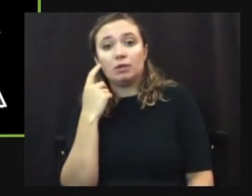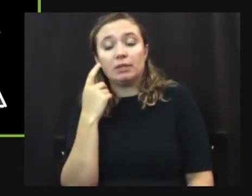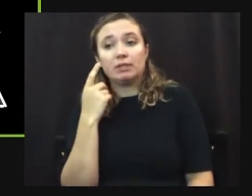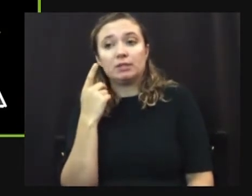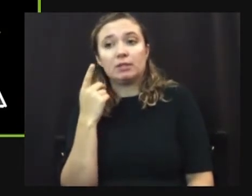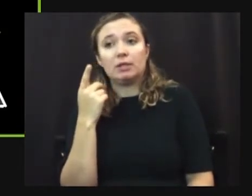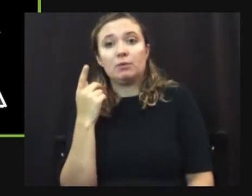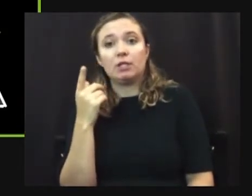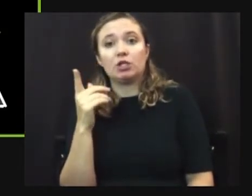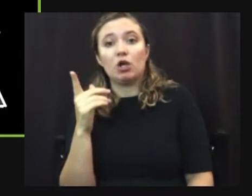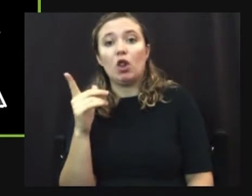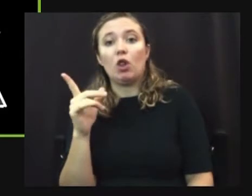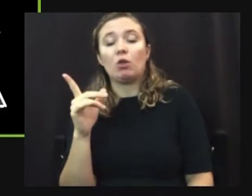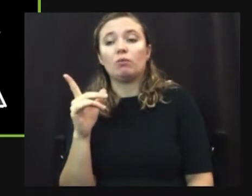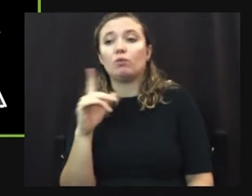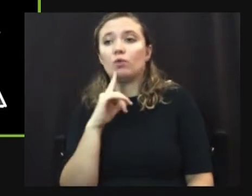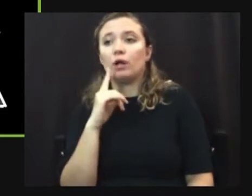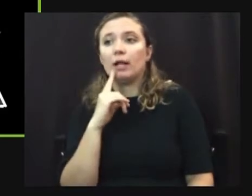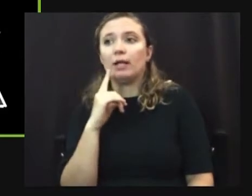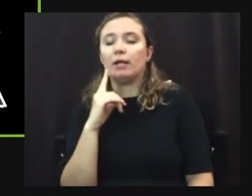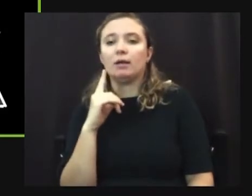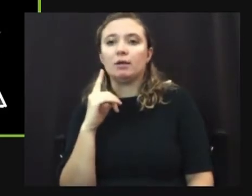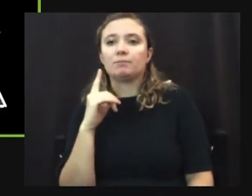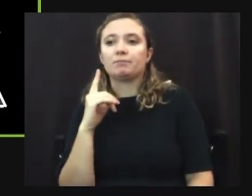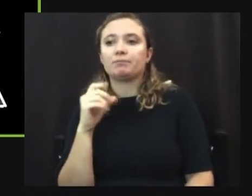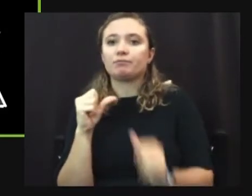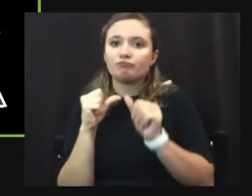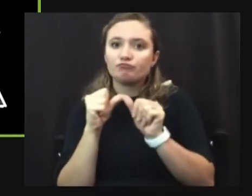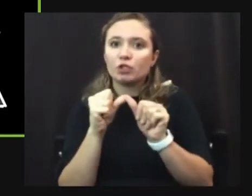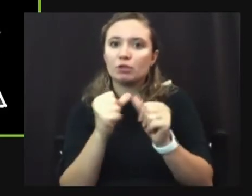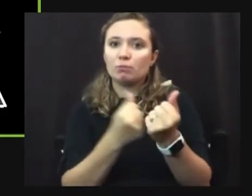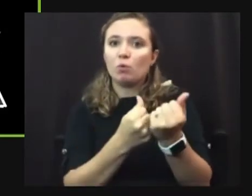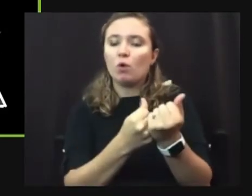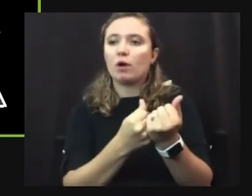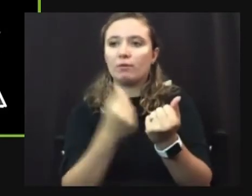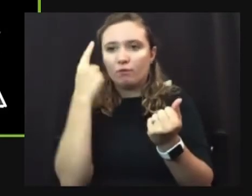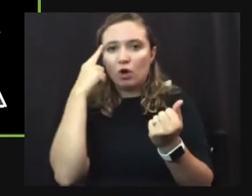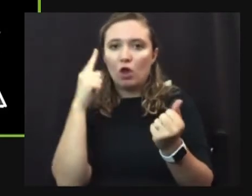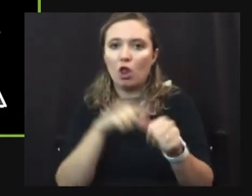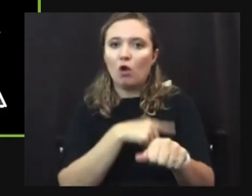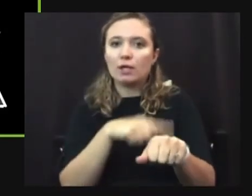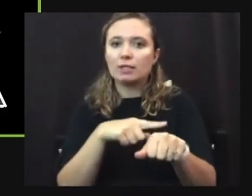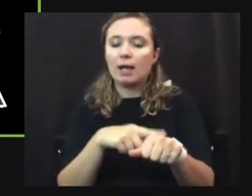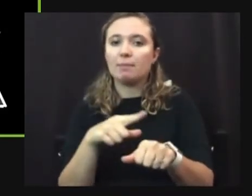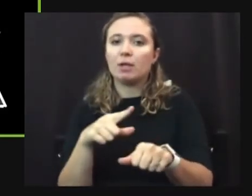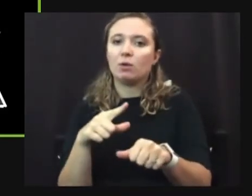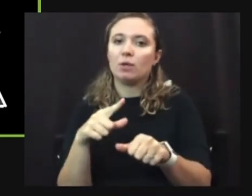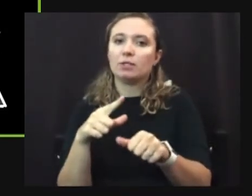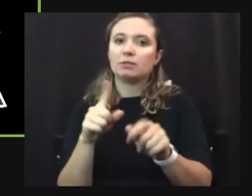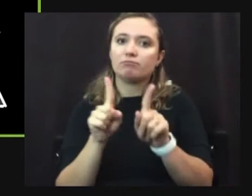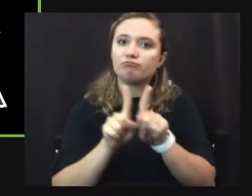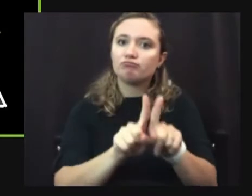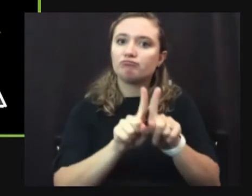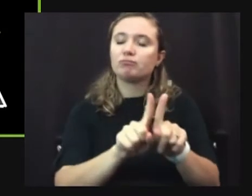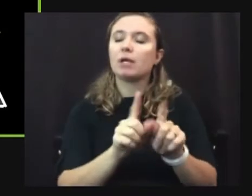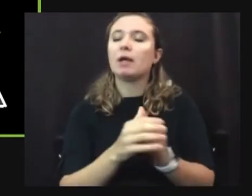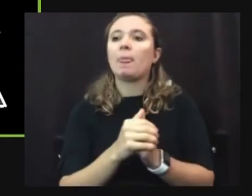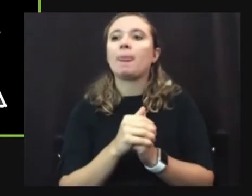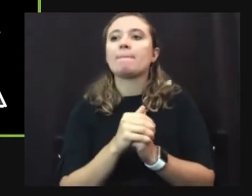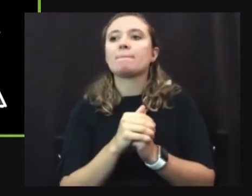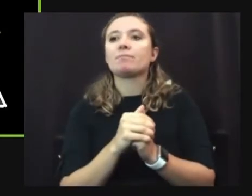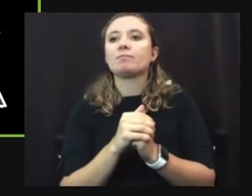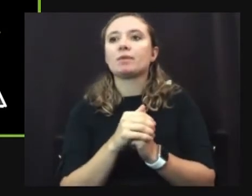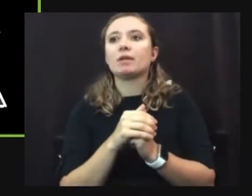loyal and impactful and made a huge difference and you loved, than someone else's service dog, because you know how